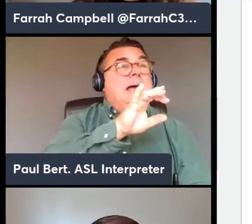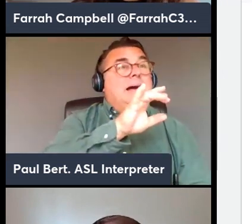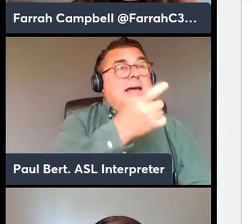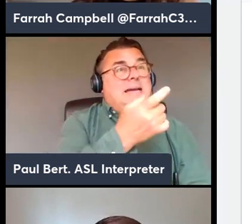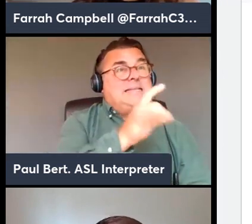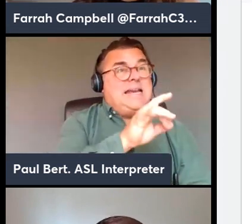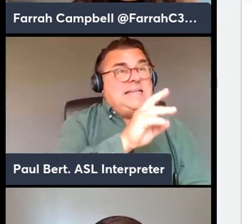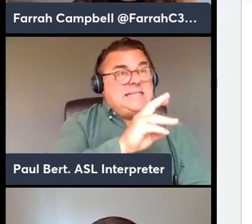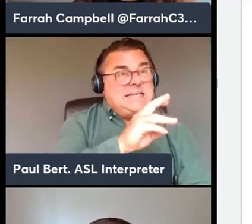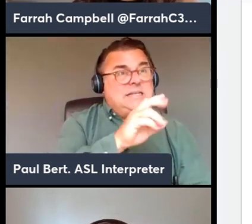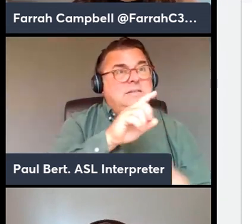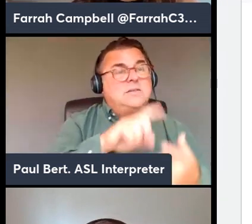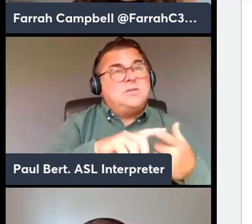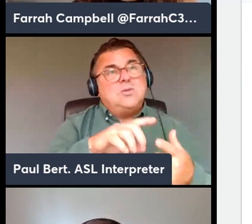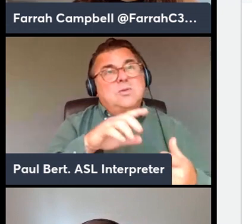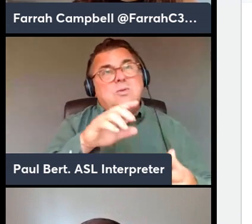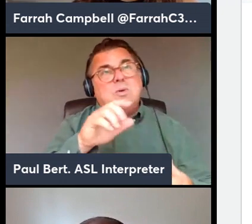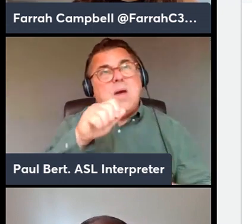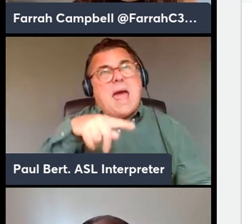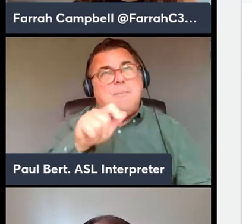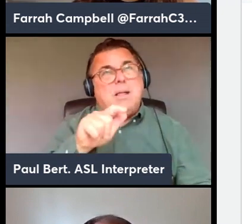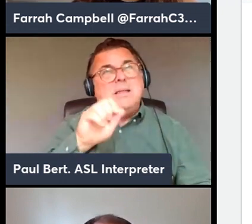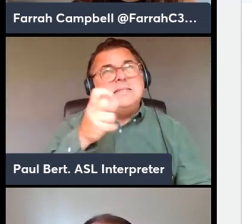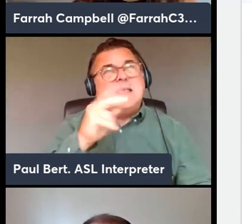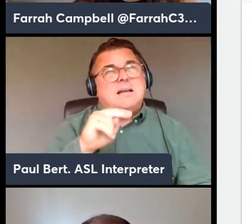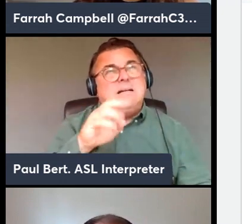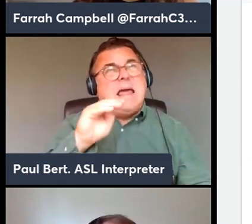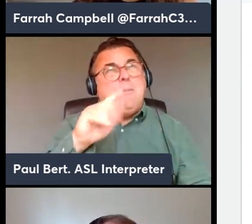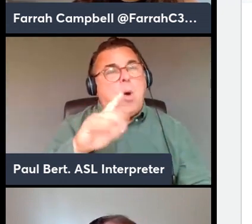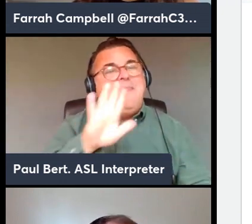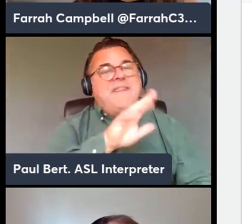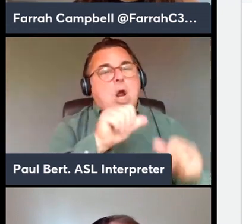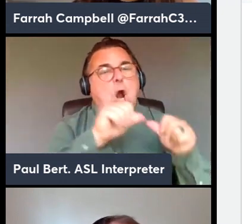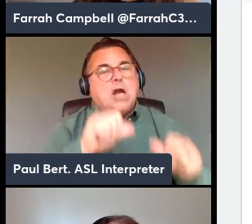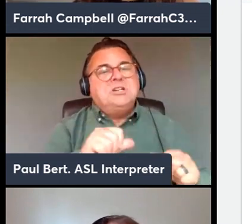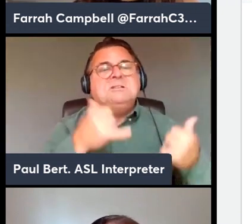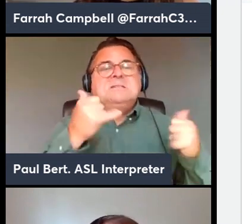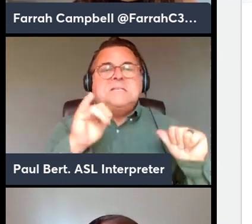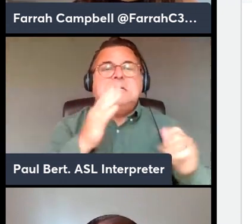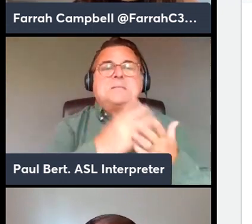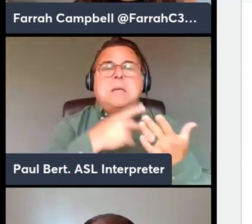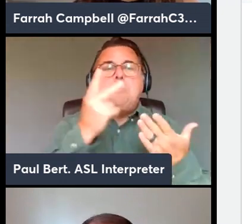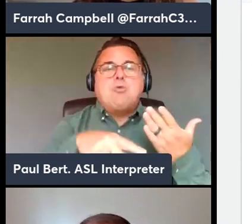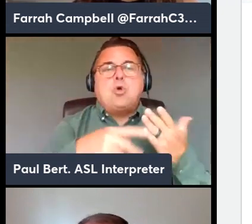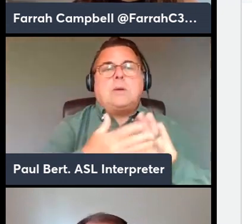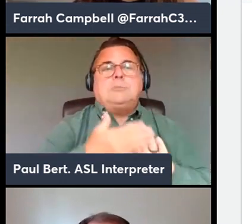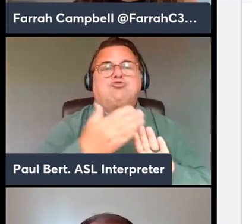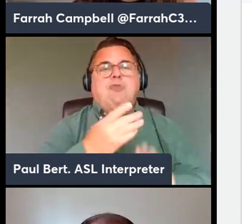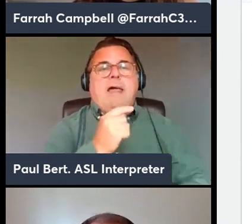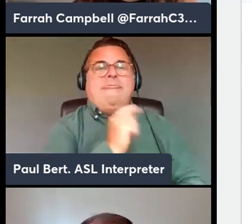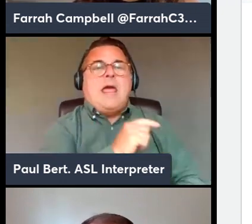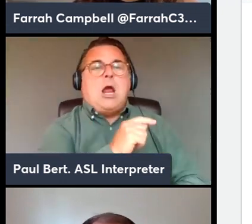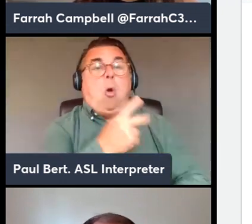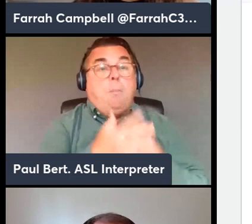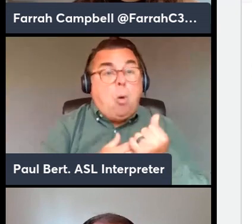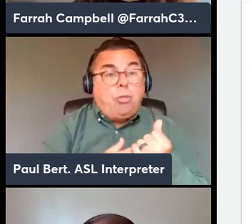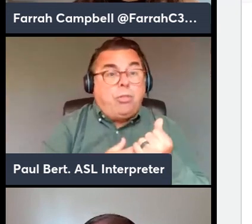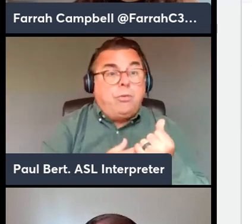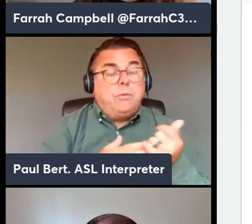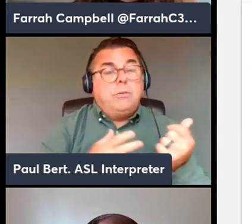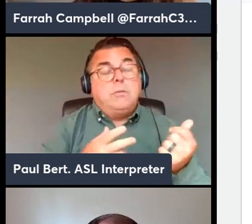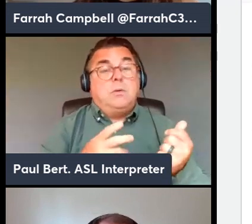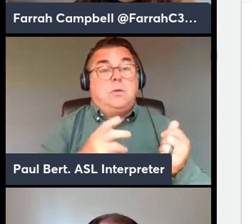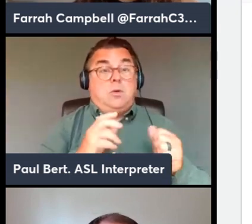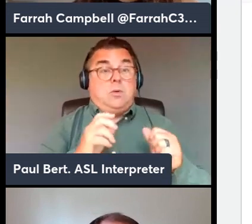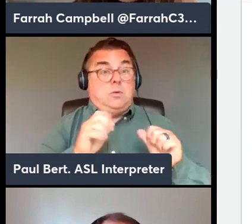the ARM64 Apple Silicon M1 architecture, there are still a lot of programs that run on both. You can actually